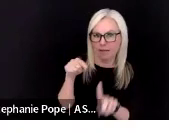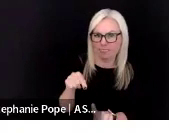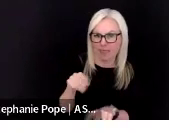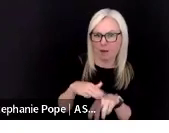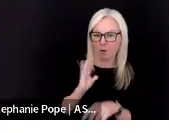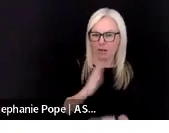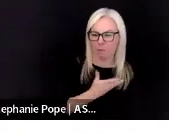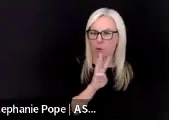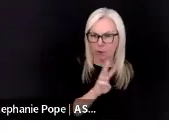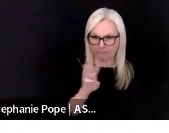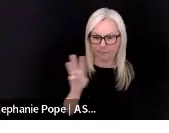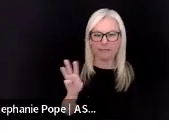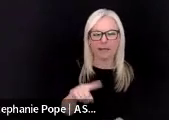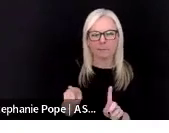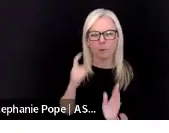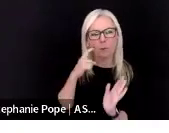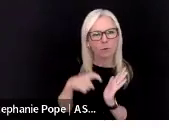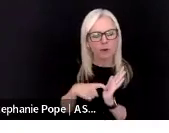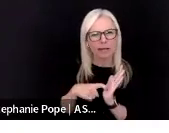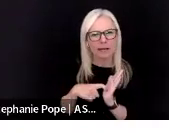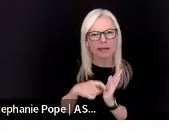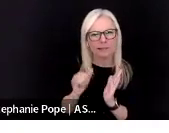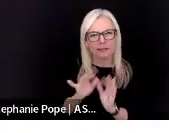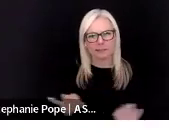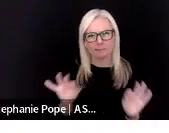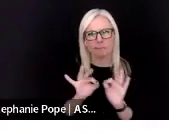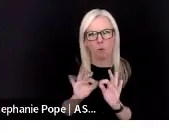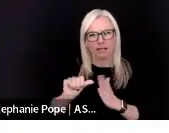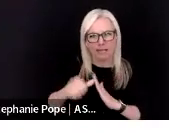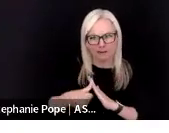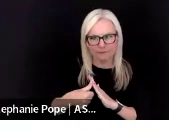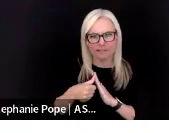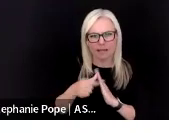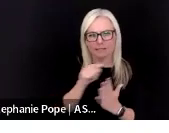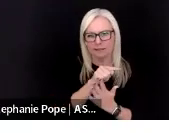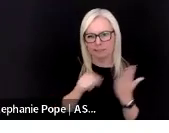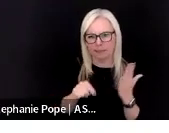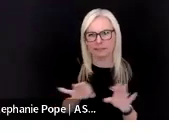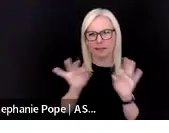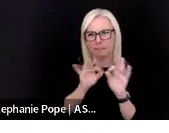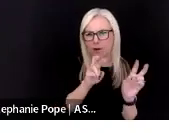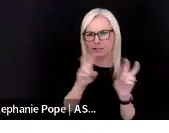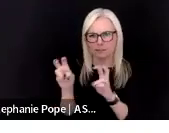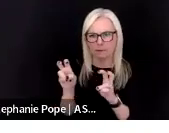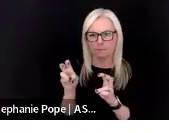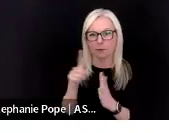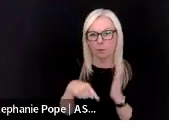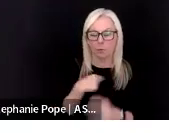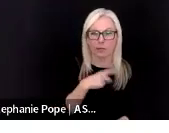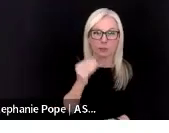our website. But we recognize the importance of emphasizing these important topics. What we do know is